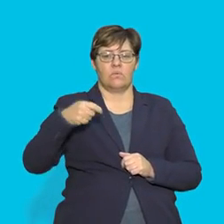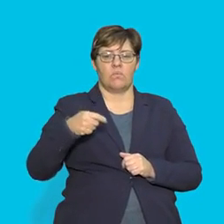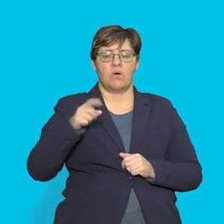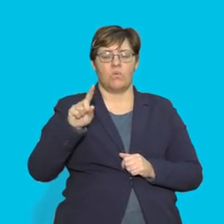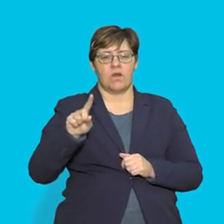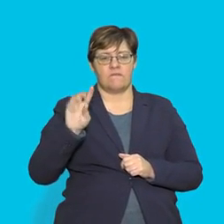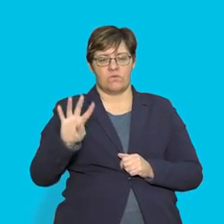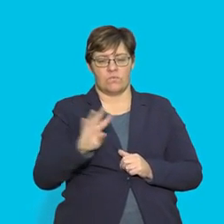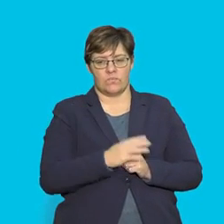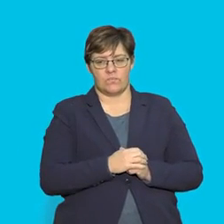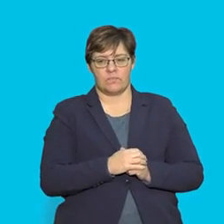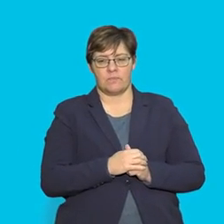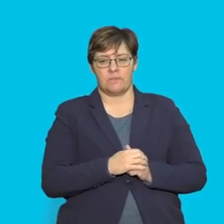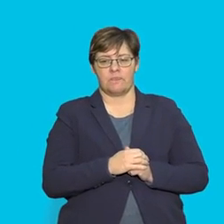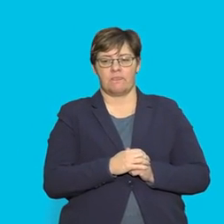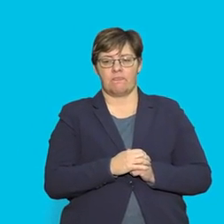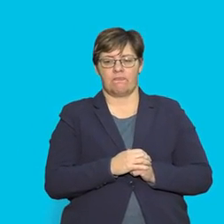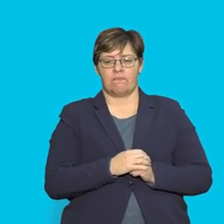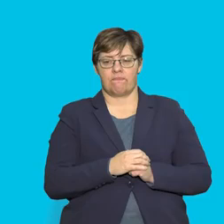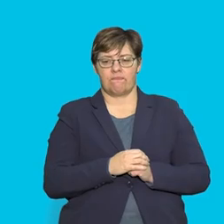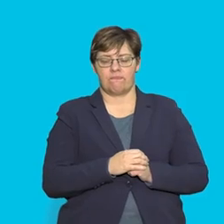118,083 rands.